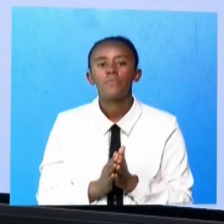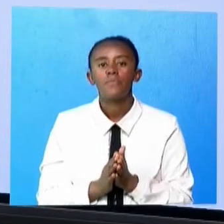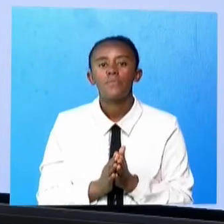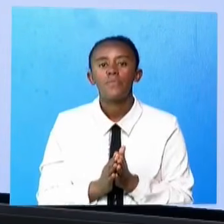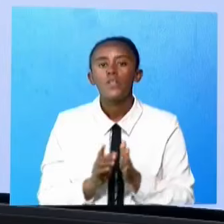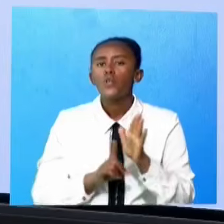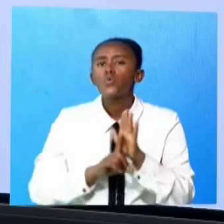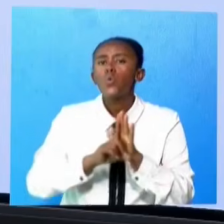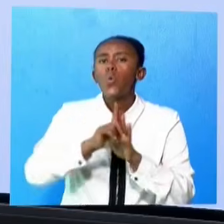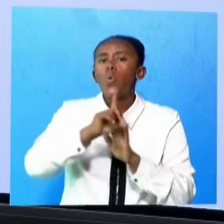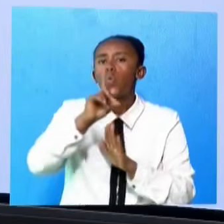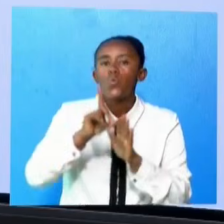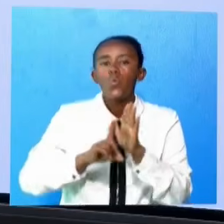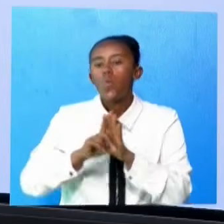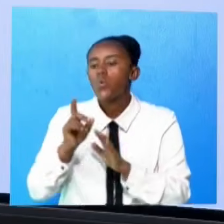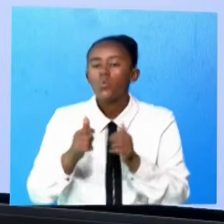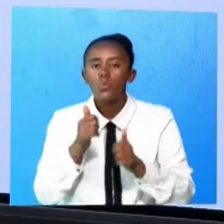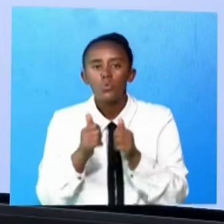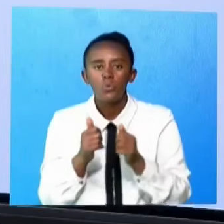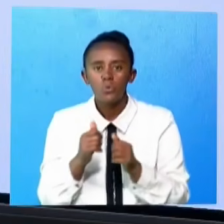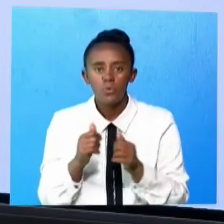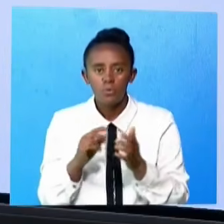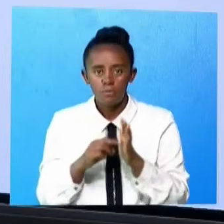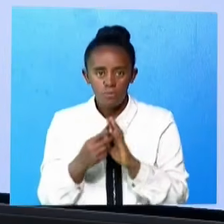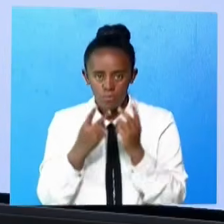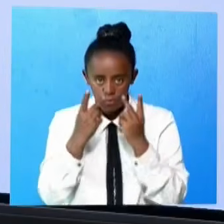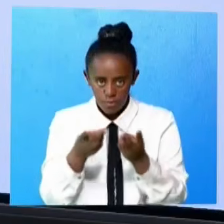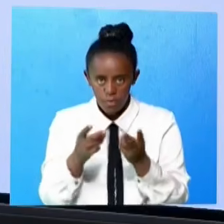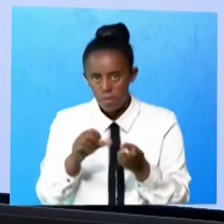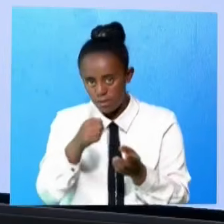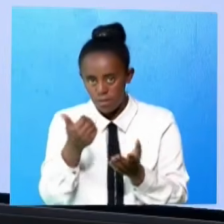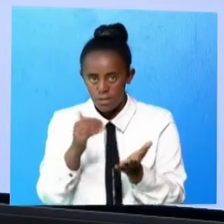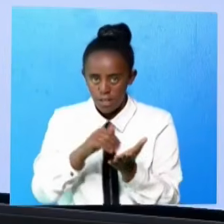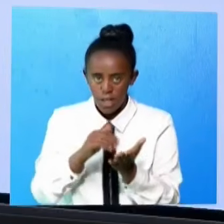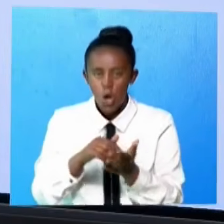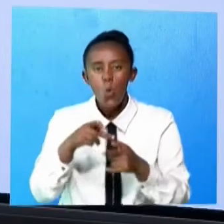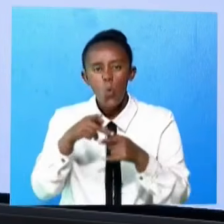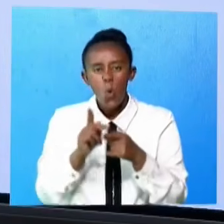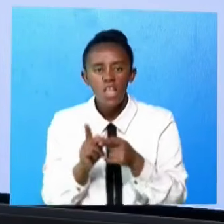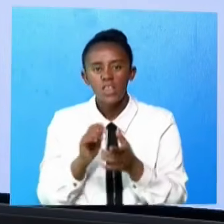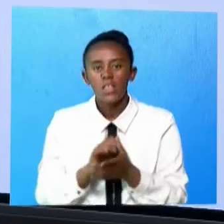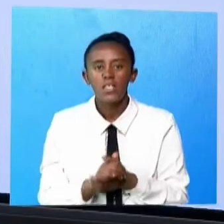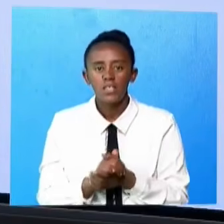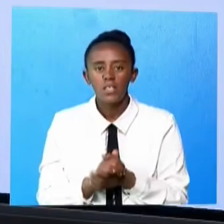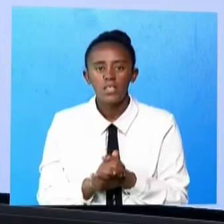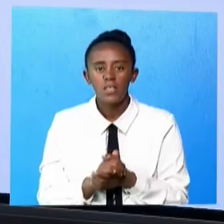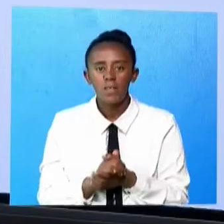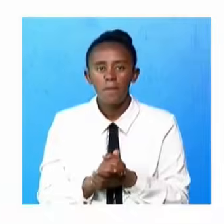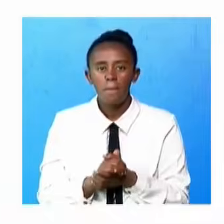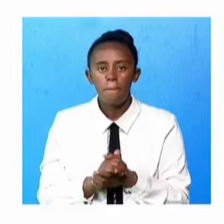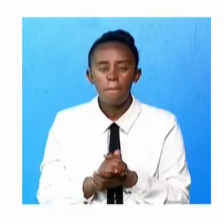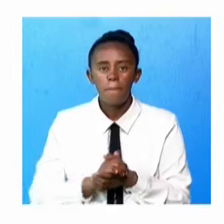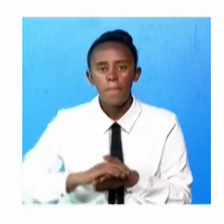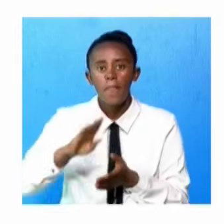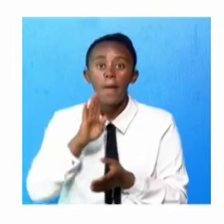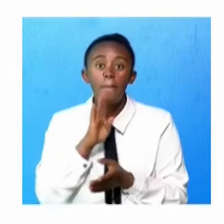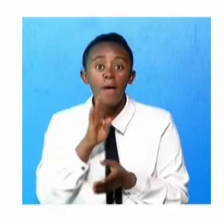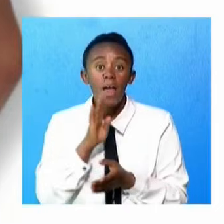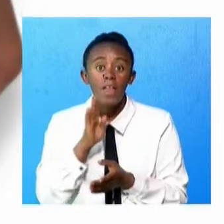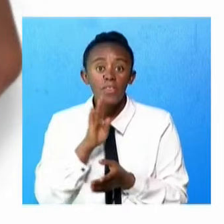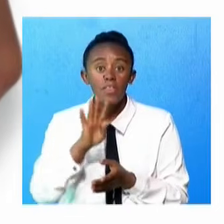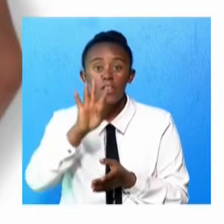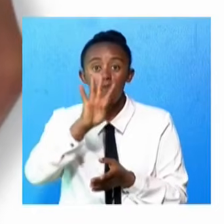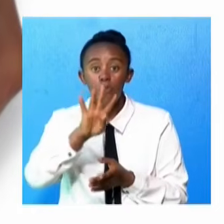The tallness of that student. So let's go again. Weight. Bati is